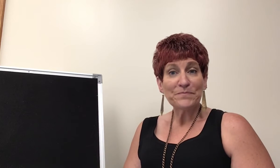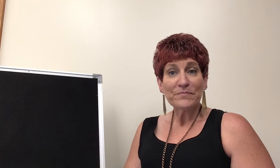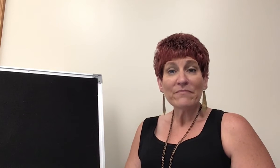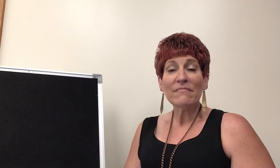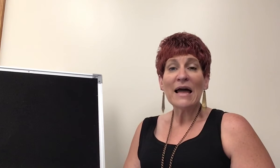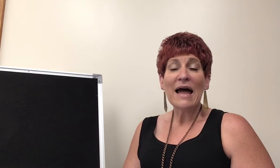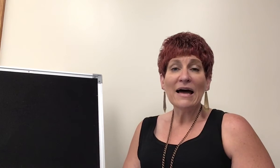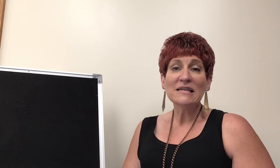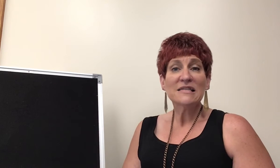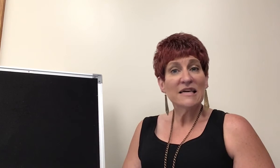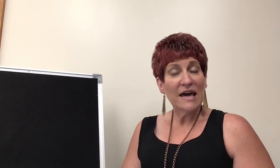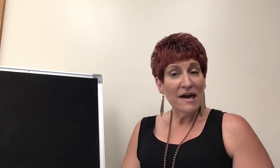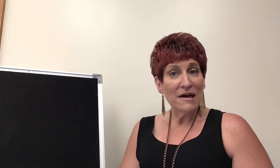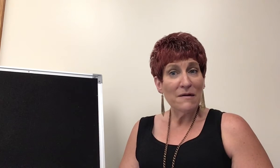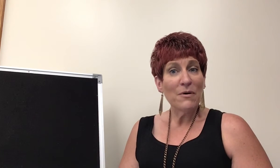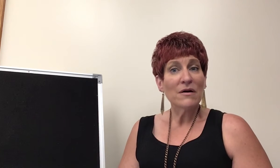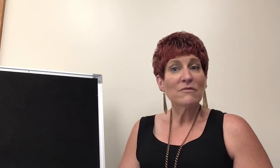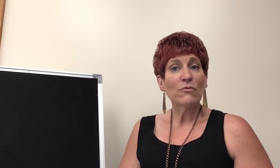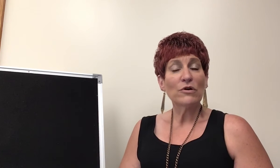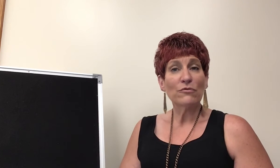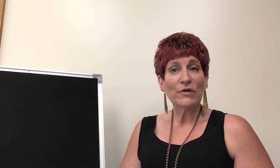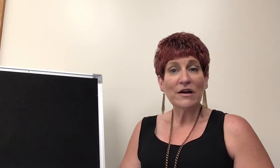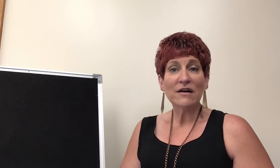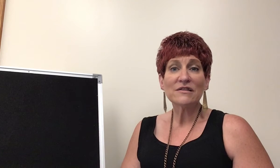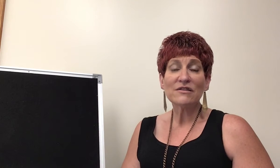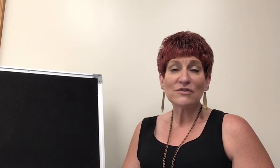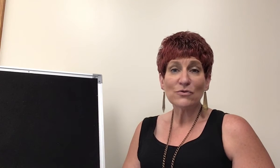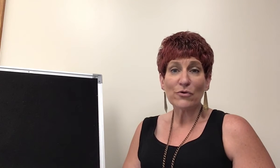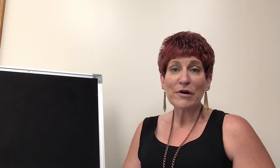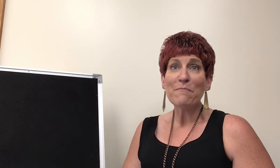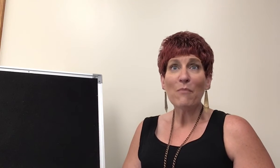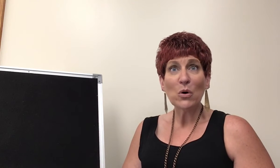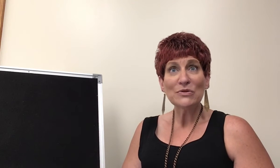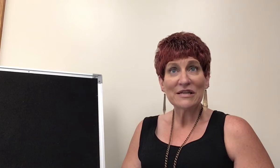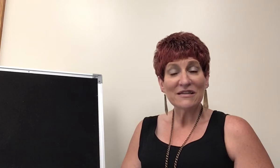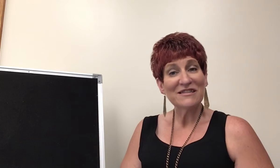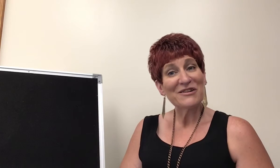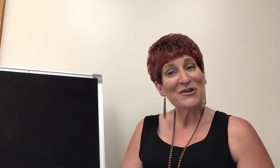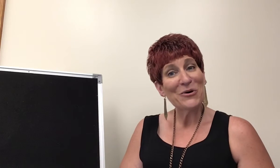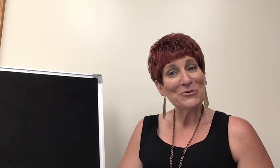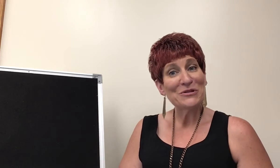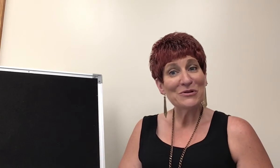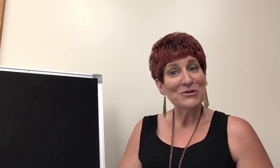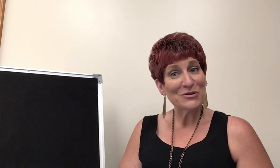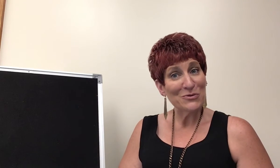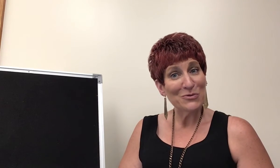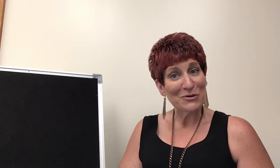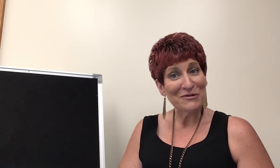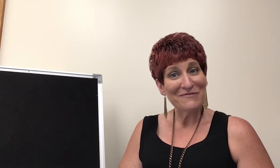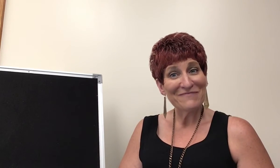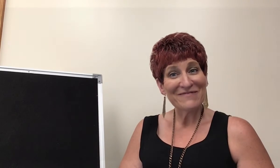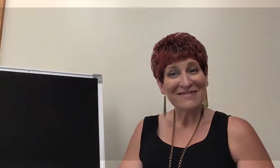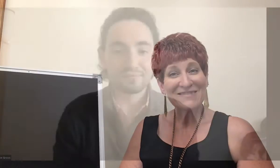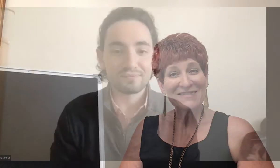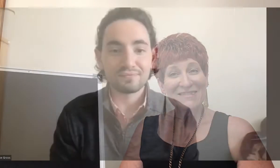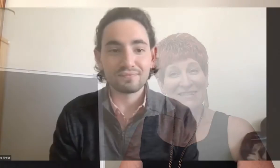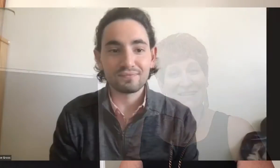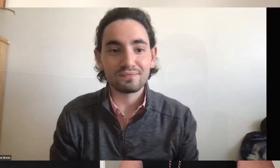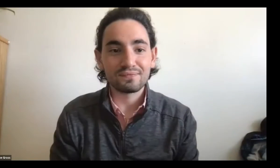listen as Gabe will read us the story, Moses Goes to School.